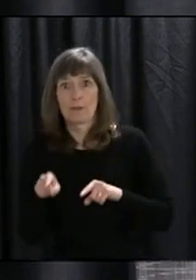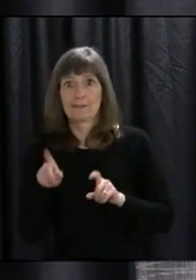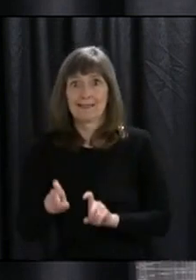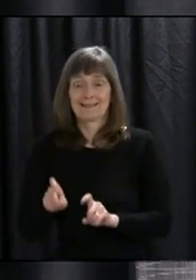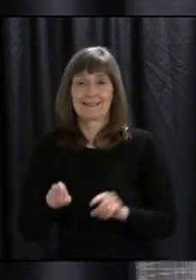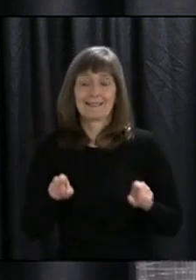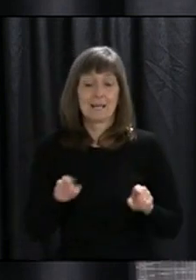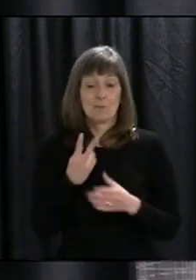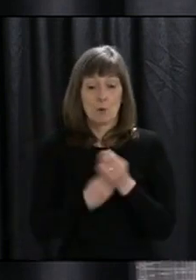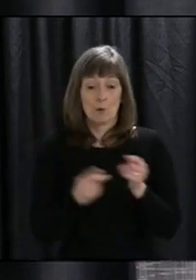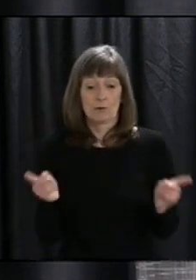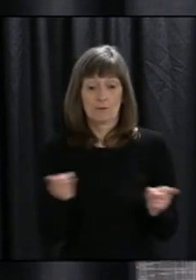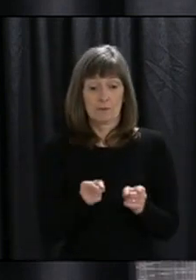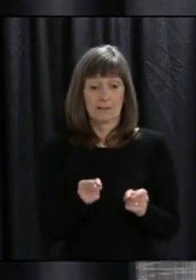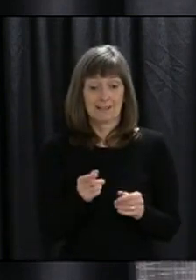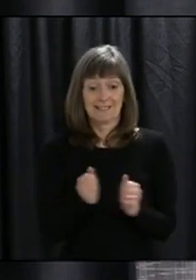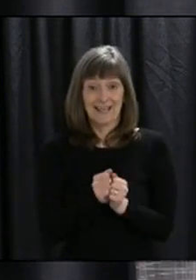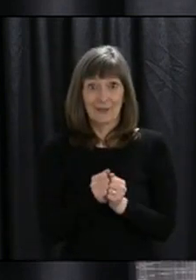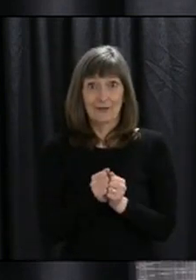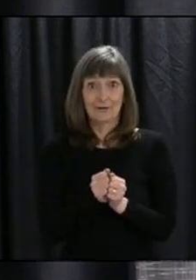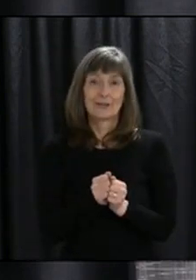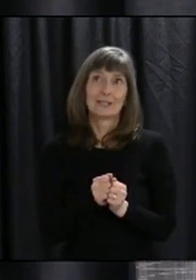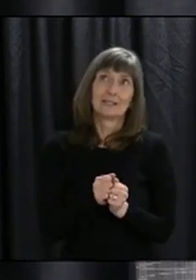least 2,600 a day.